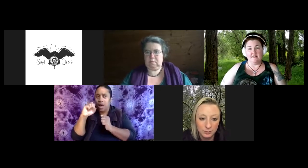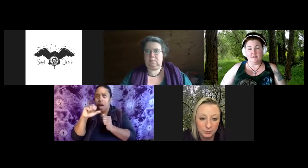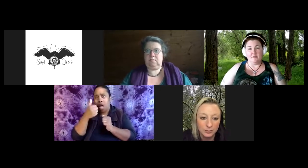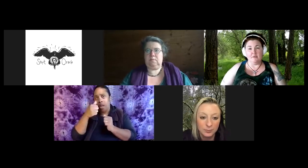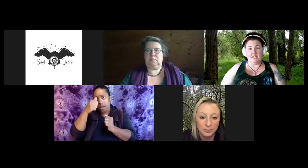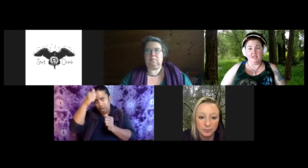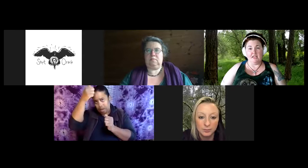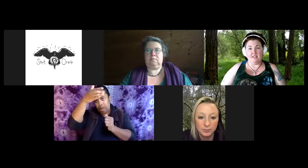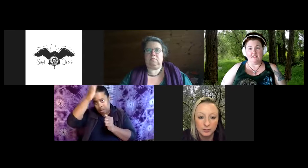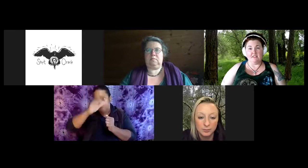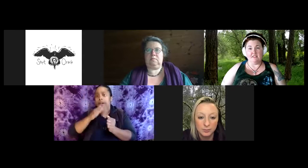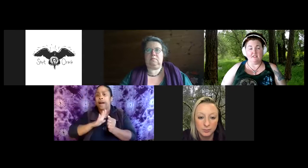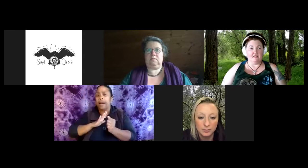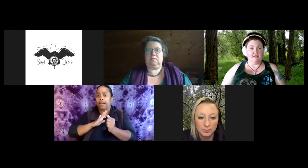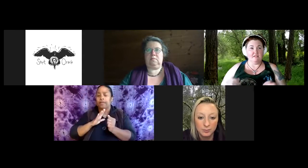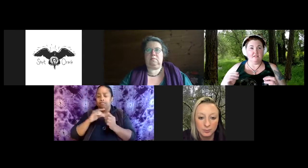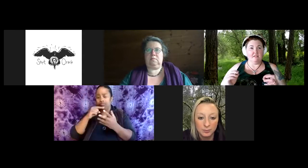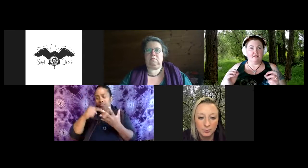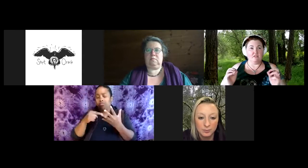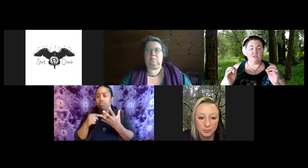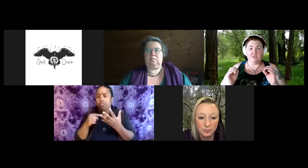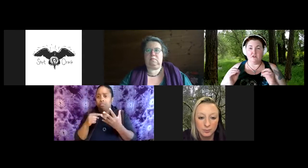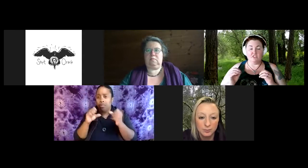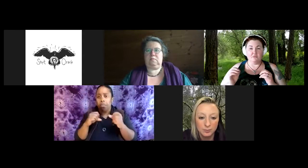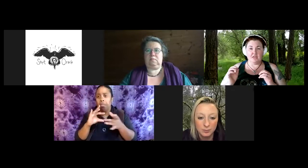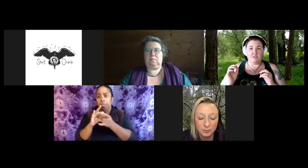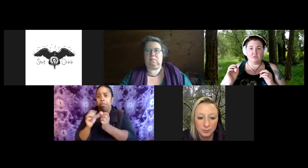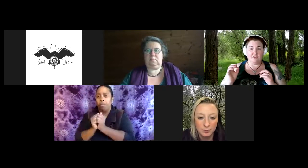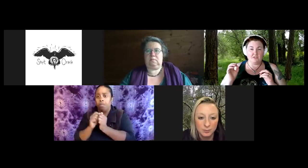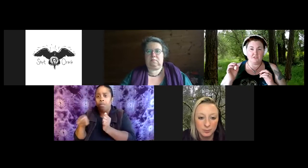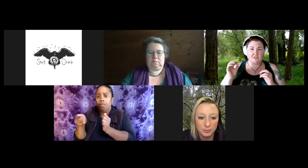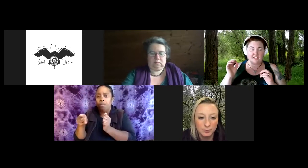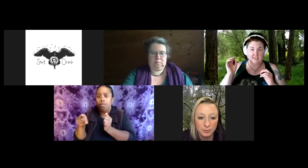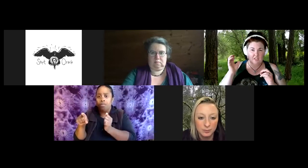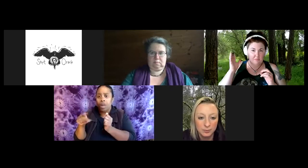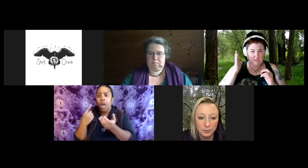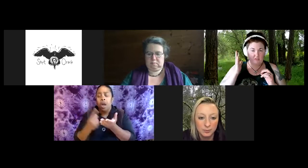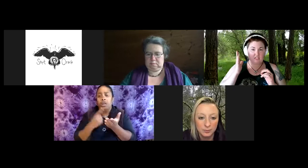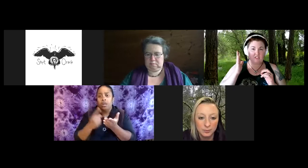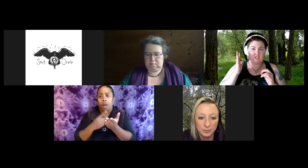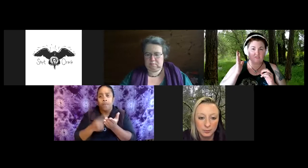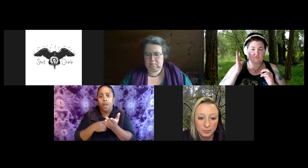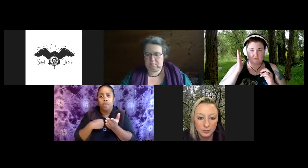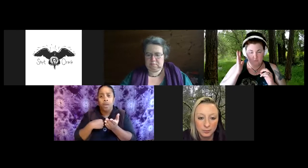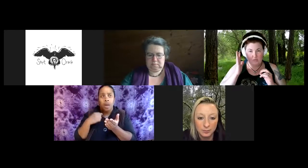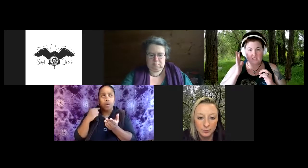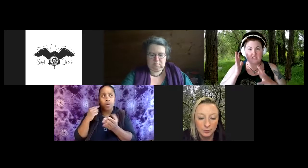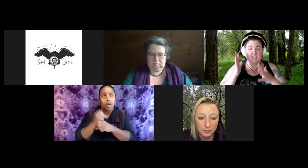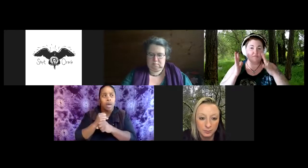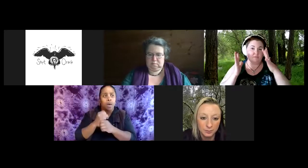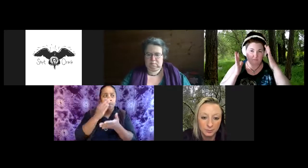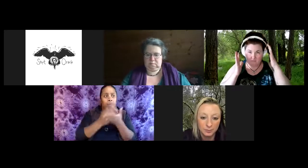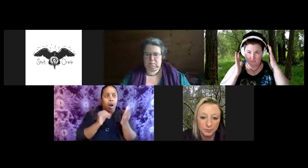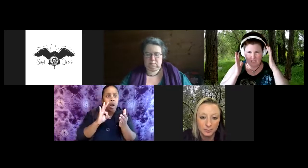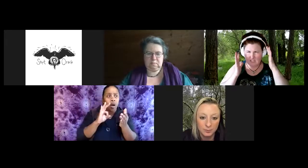that. And there are some times where I get like part of an answer from